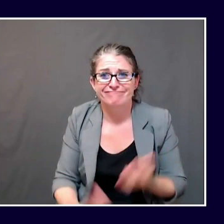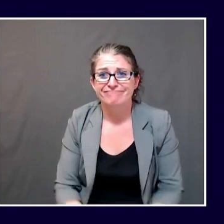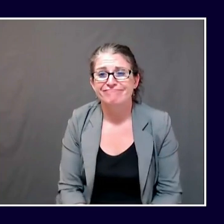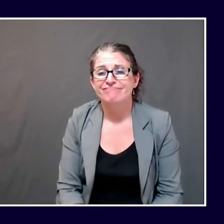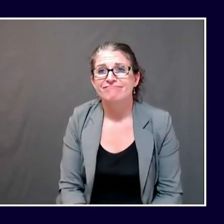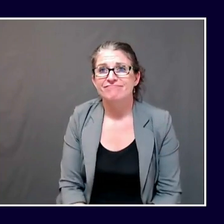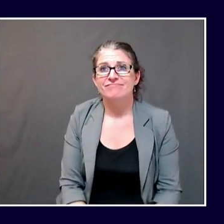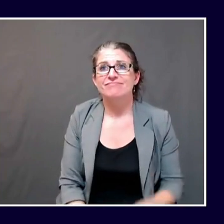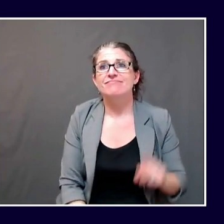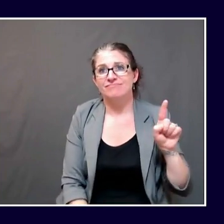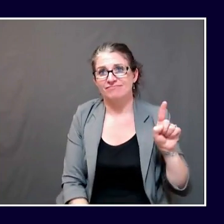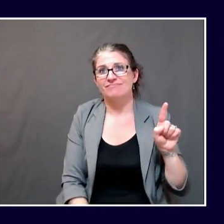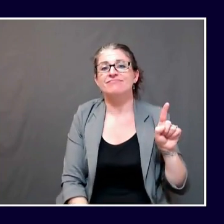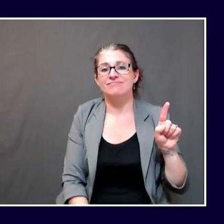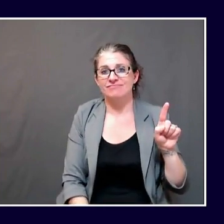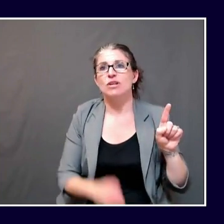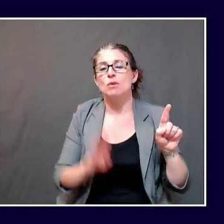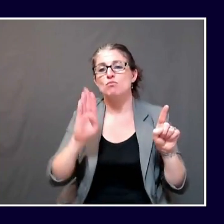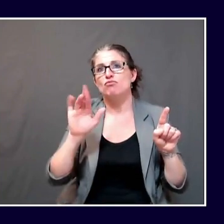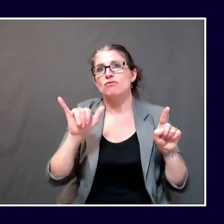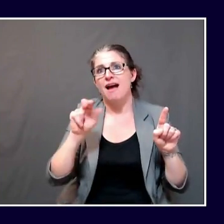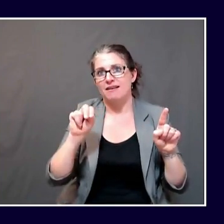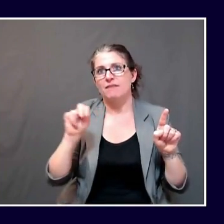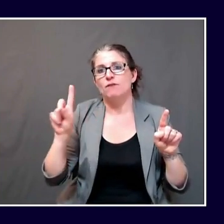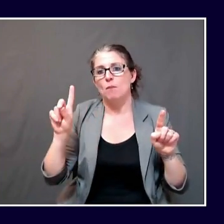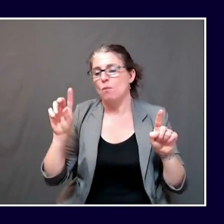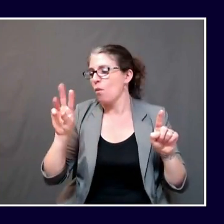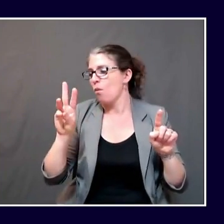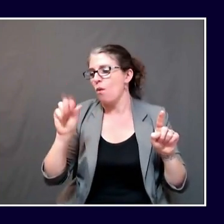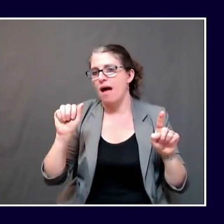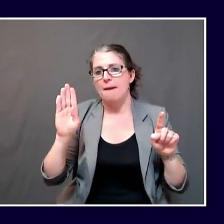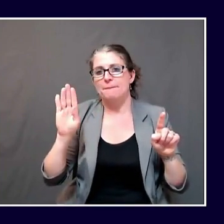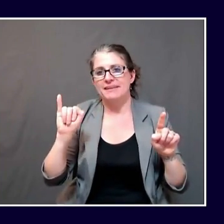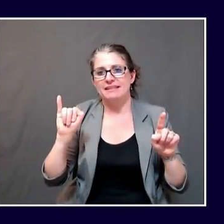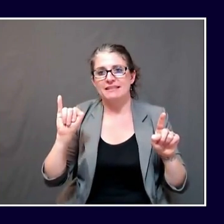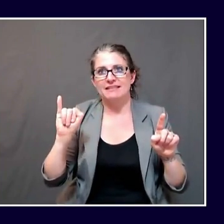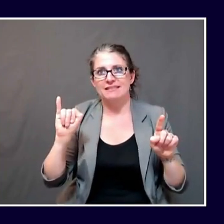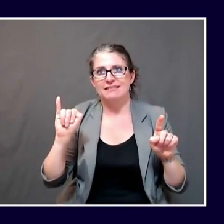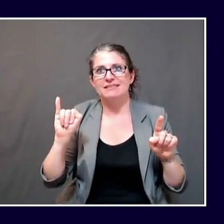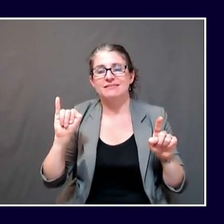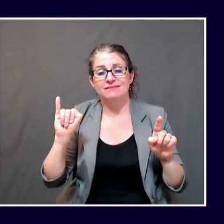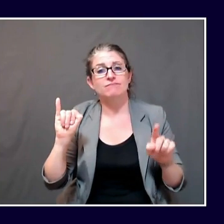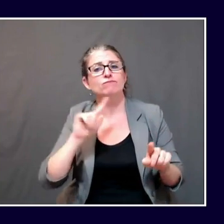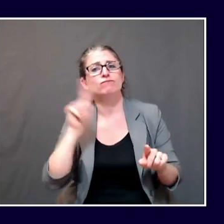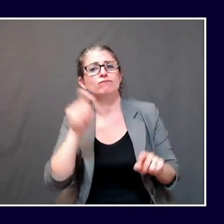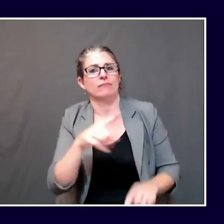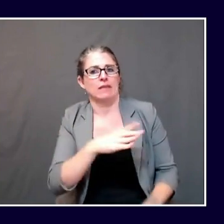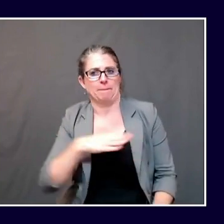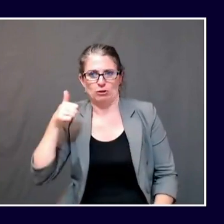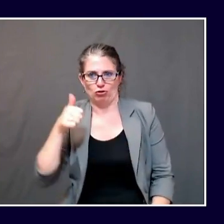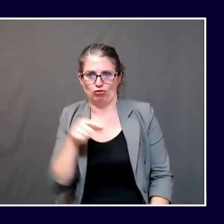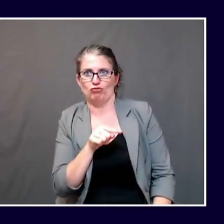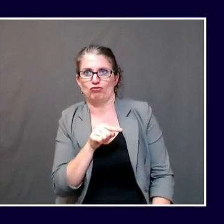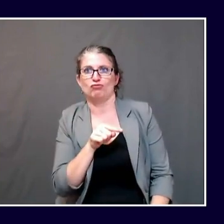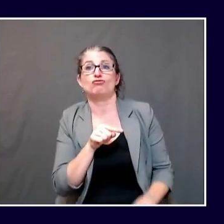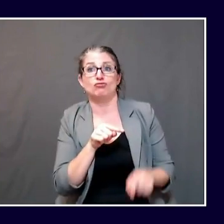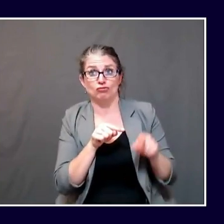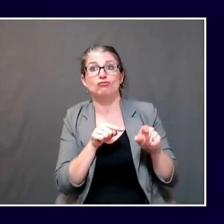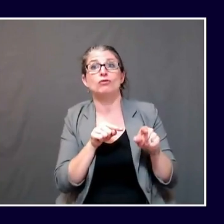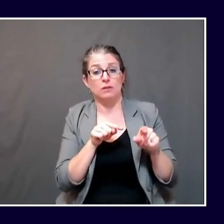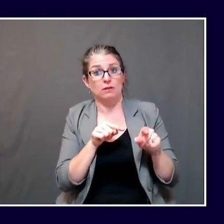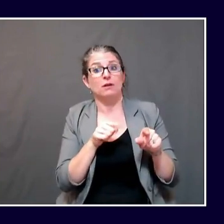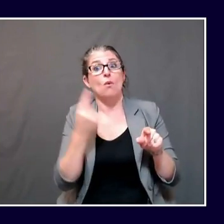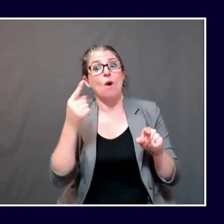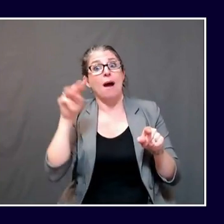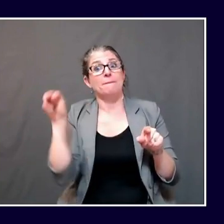Lambrou. Commissioner, I'll start with you if you don't mind. The $1 million you just talked about, can you explain to us how that will work? Will there